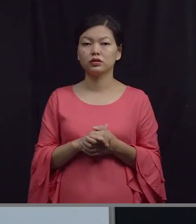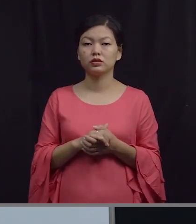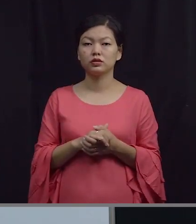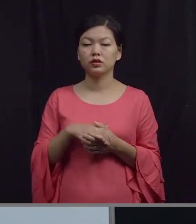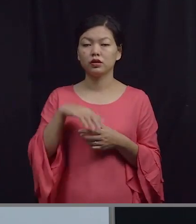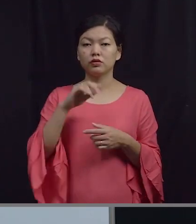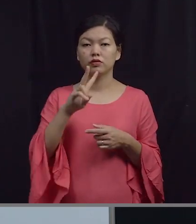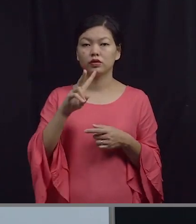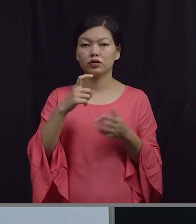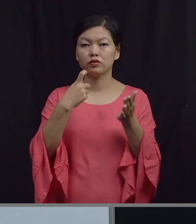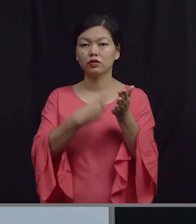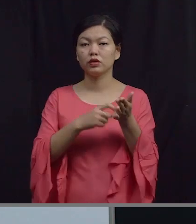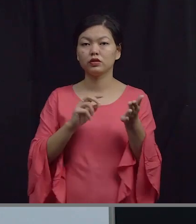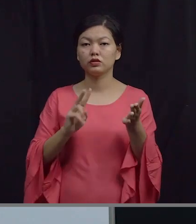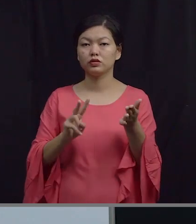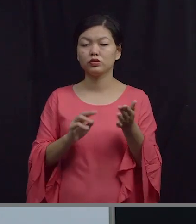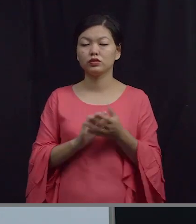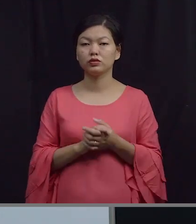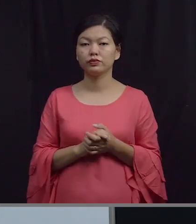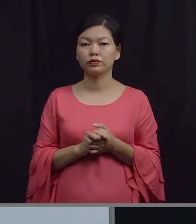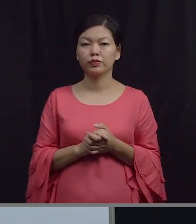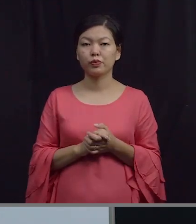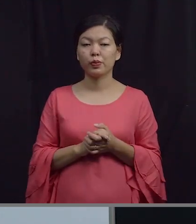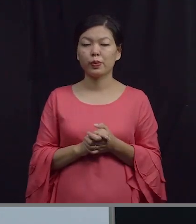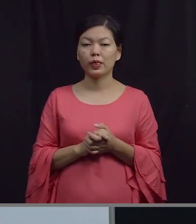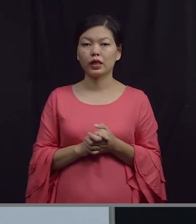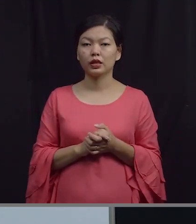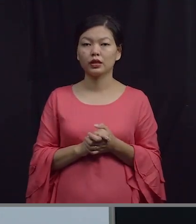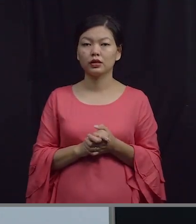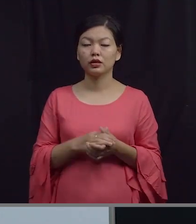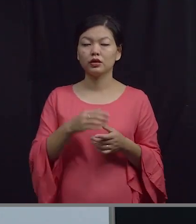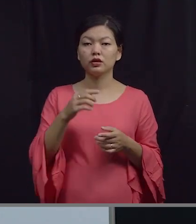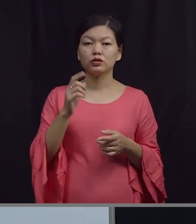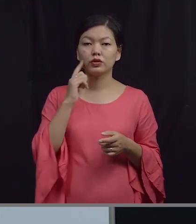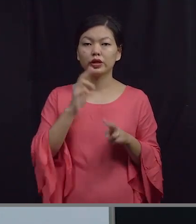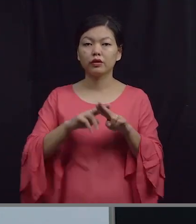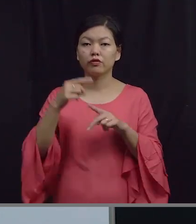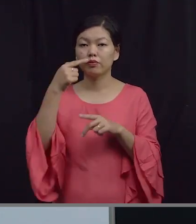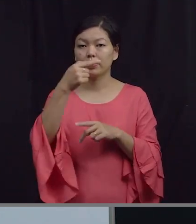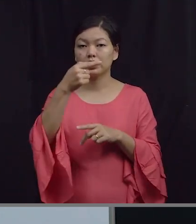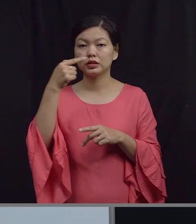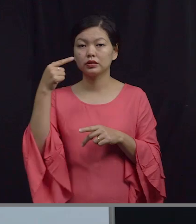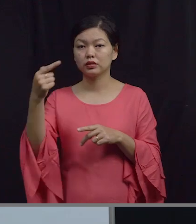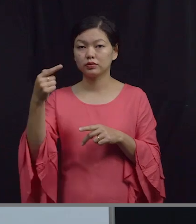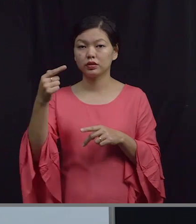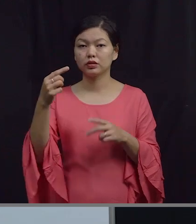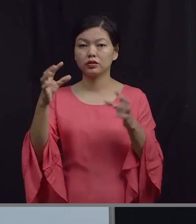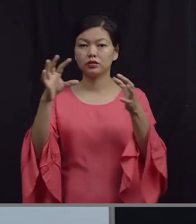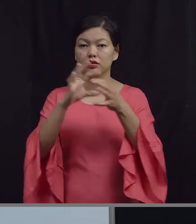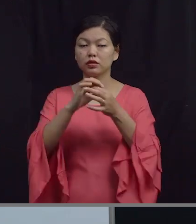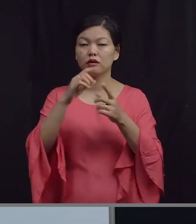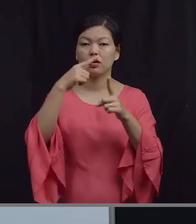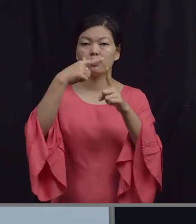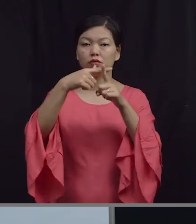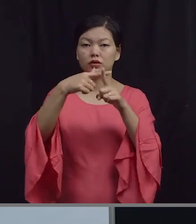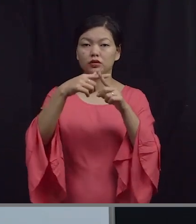of r2? This is minus. So if I write here, this is minus 15, but minus minus, it will become plus. So I am directly writing plus.